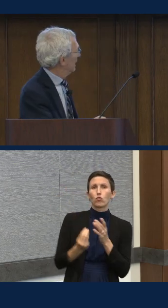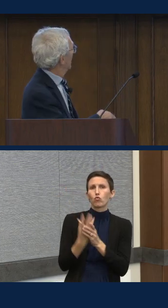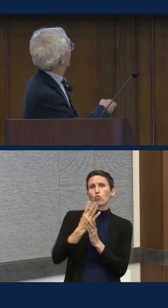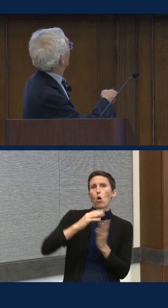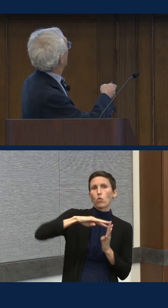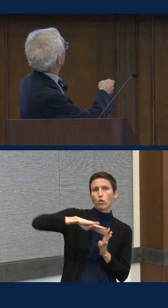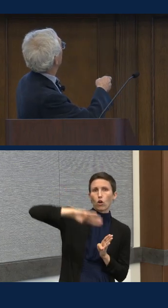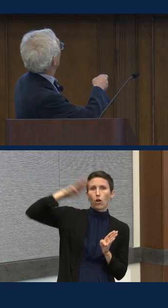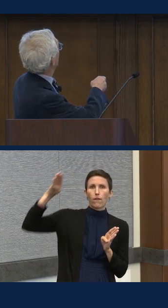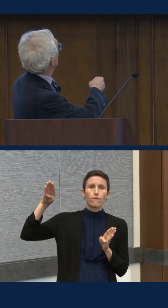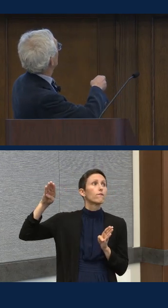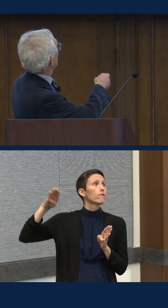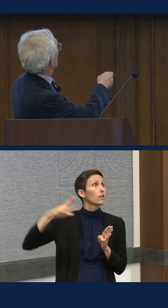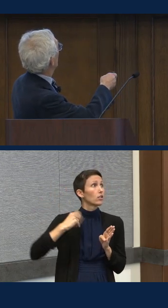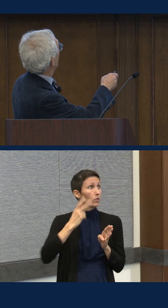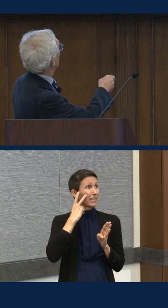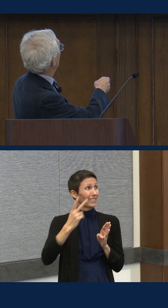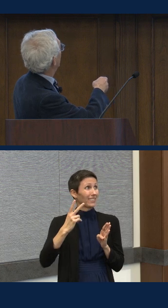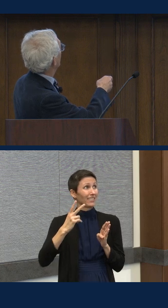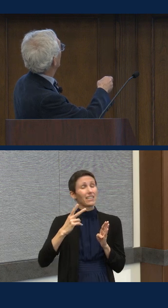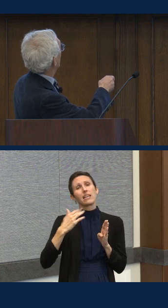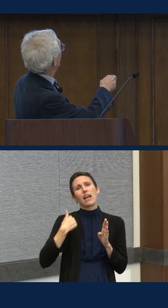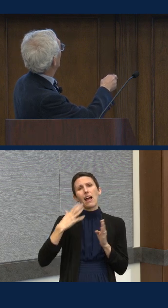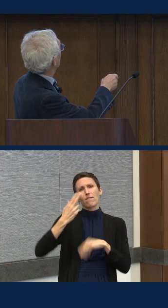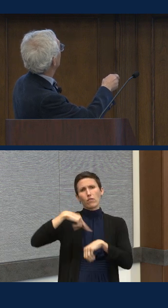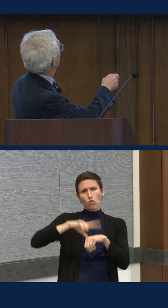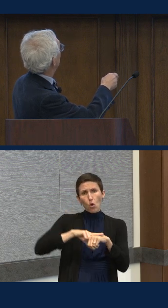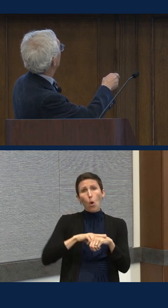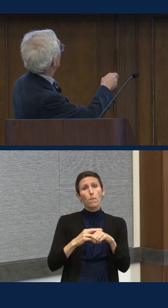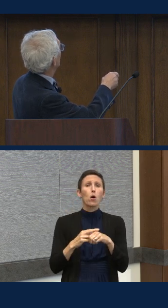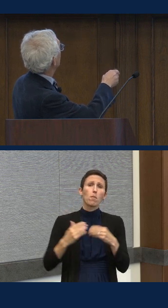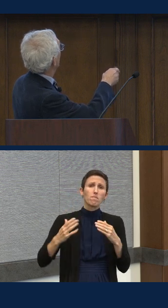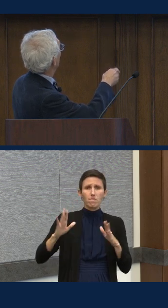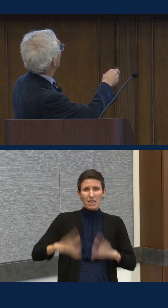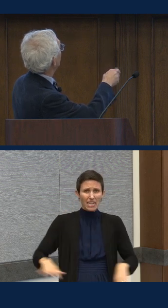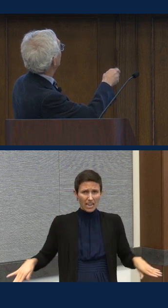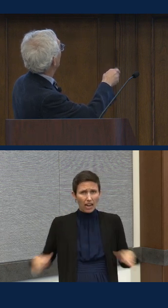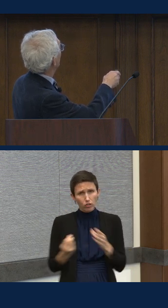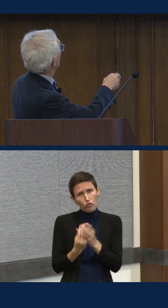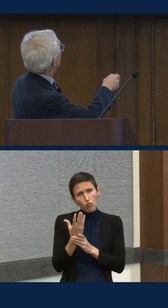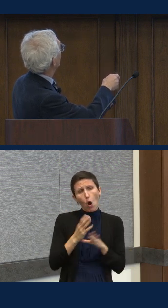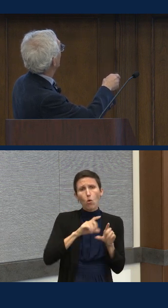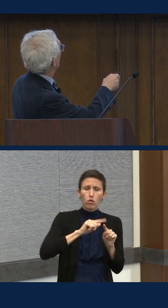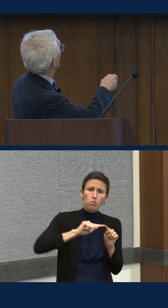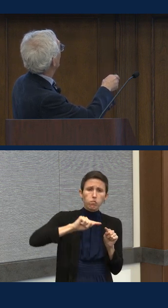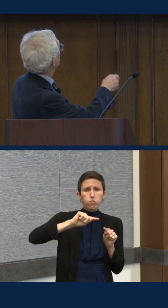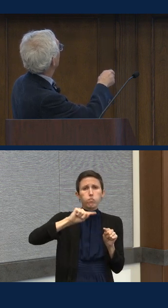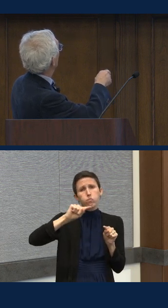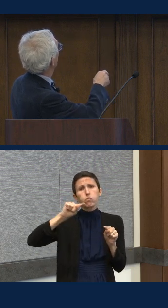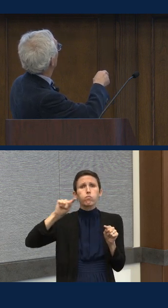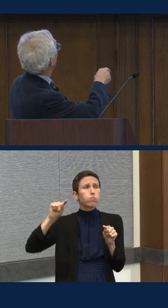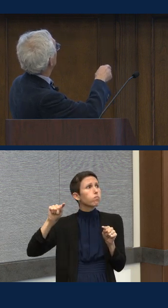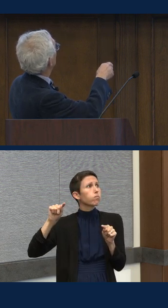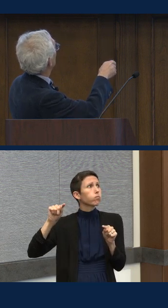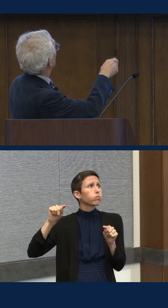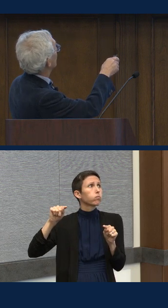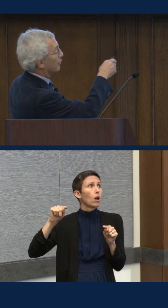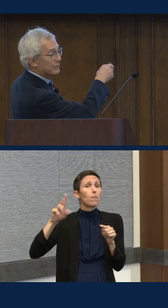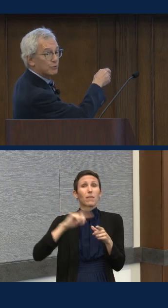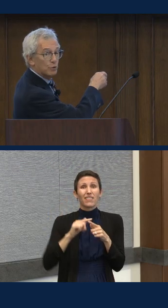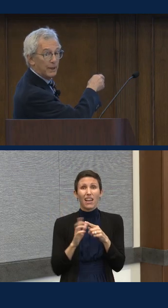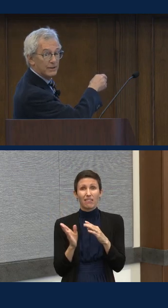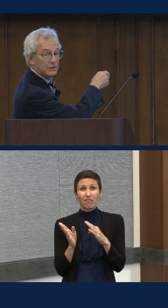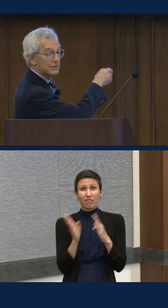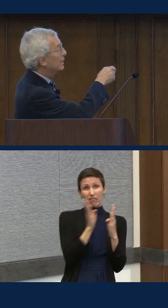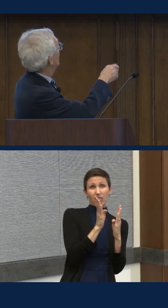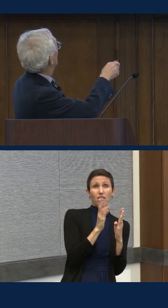see that these are normal pediatric growth curves, 50th percentile, 97th percentile, 3rd percentile. These are the growth curves